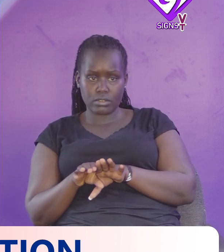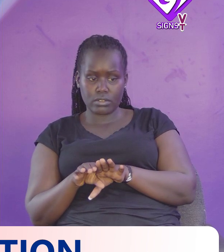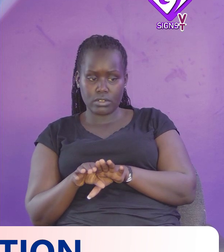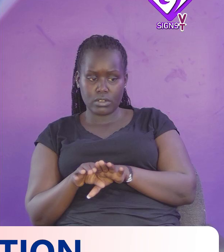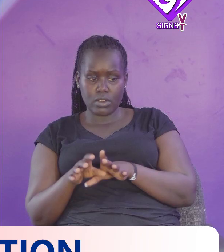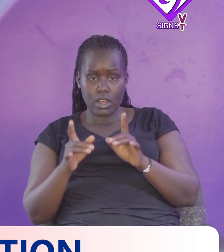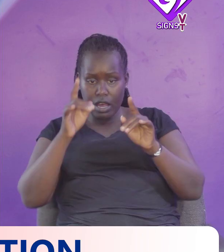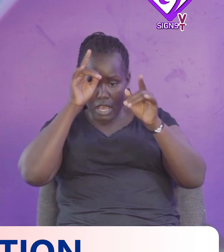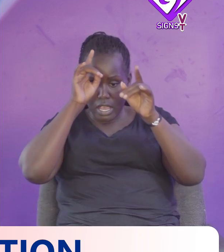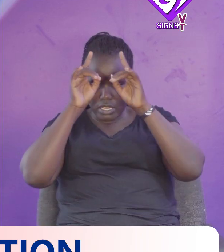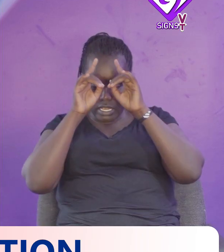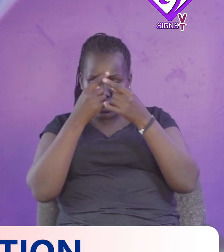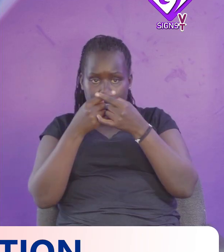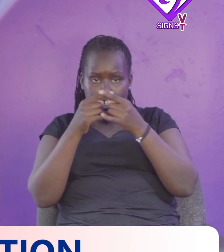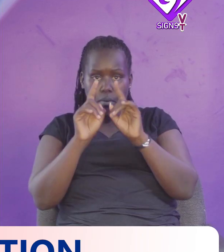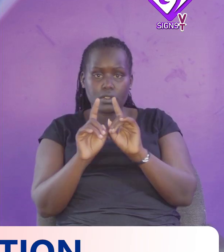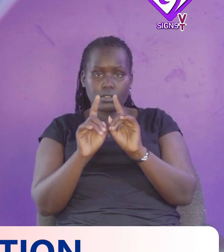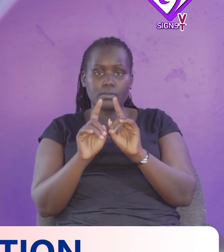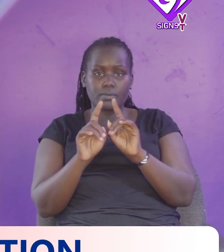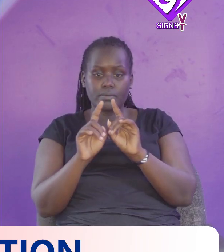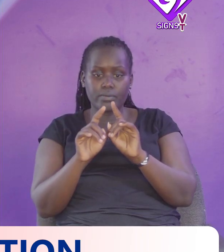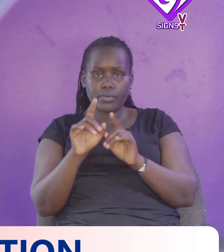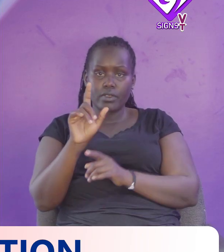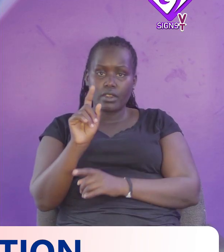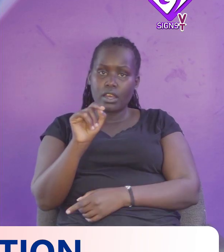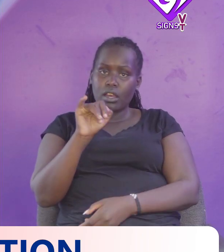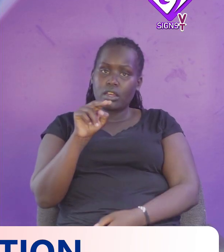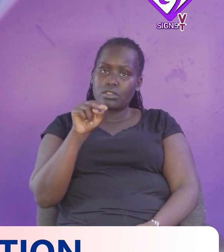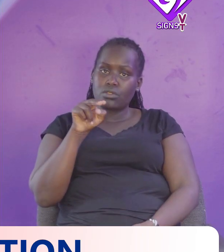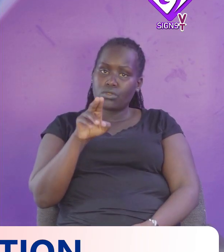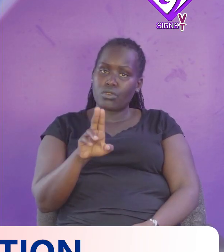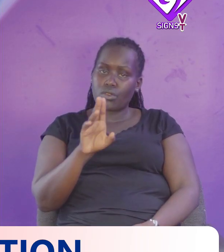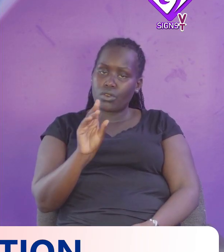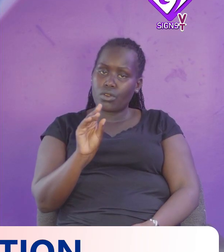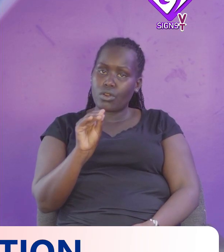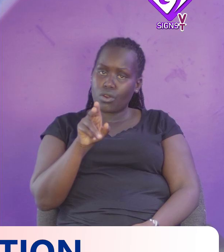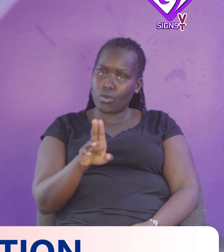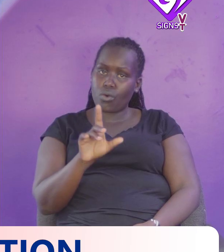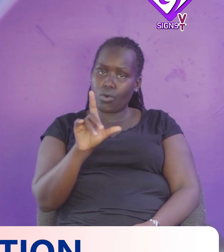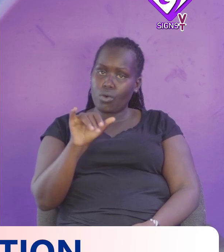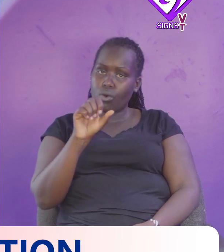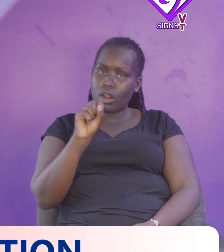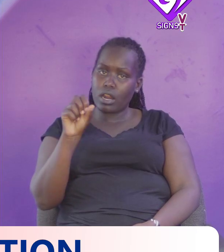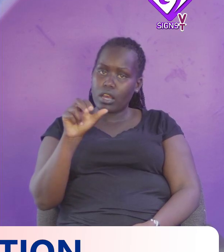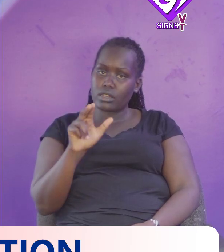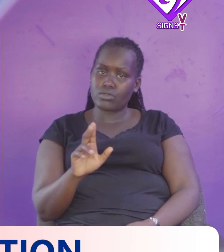internet, but still, Tundu Lissu's issues, Boniface Mwangi's